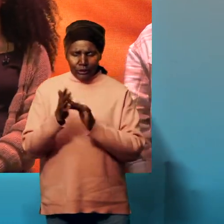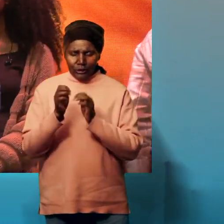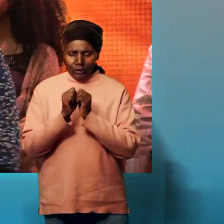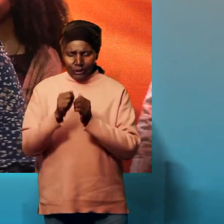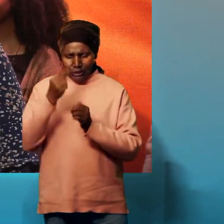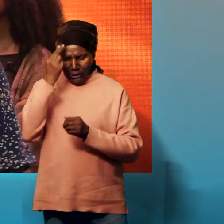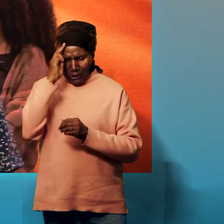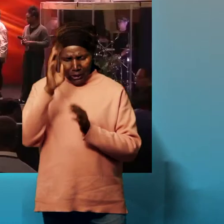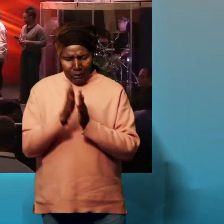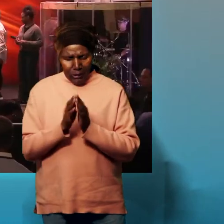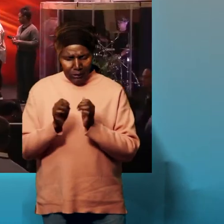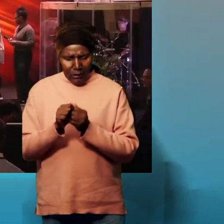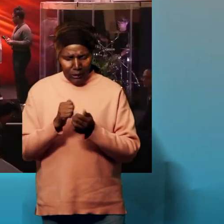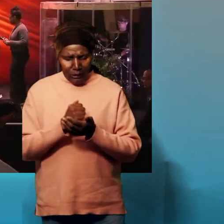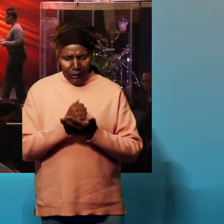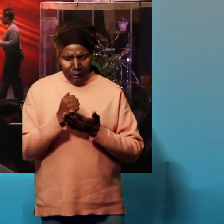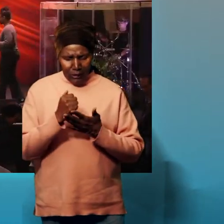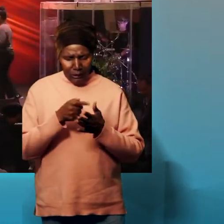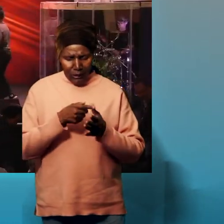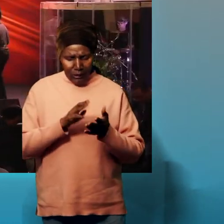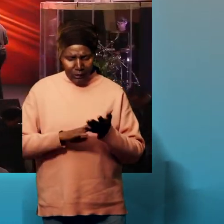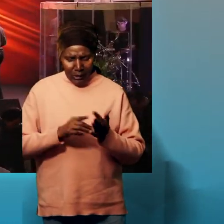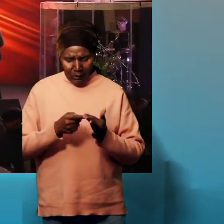much. Bless you. Amen.